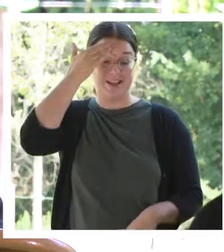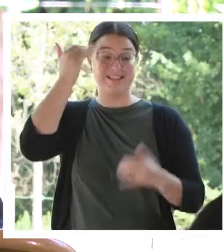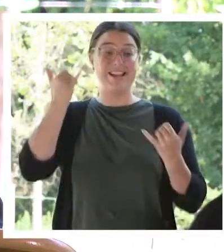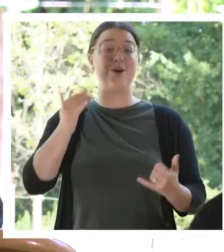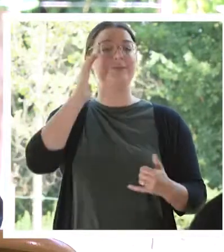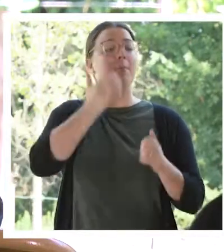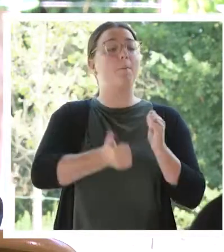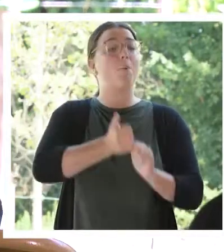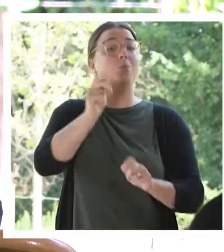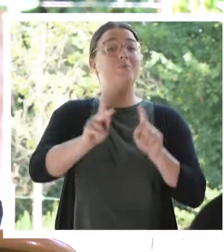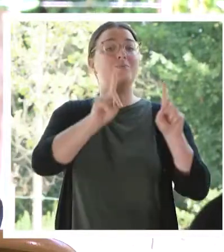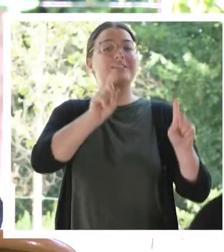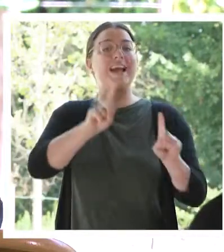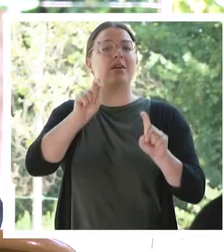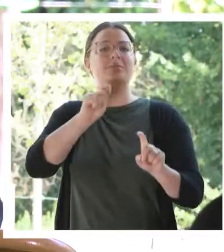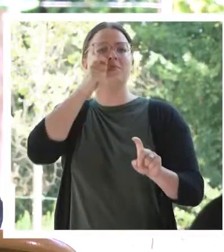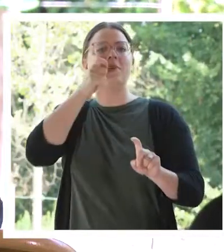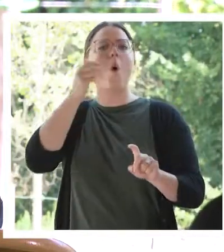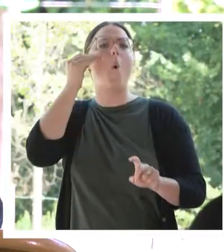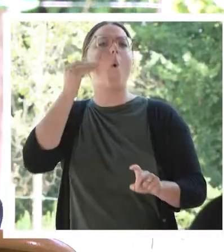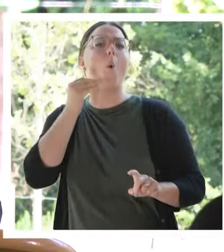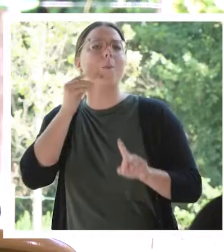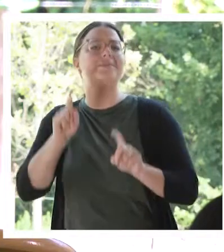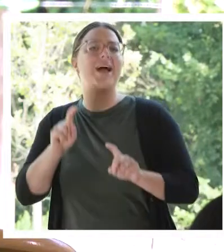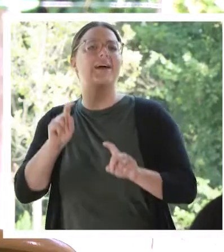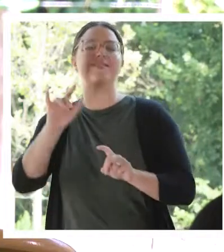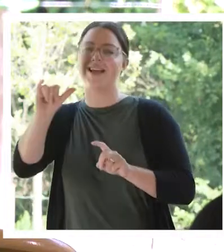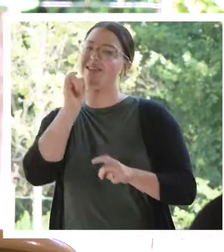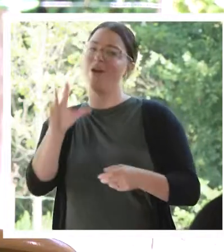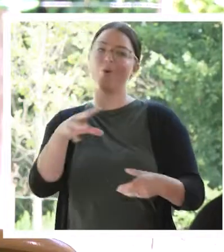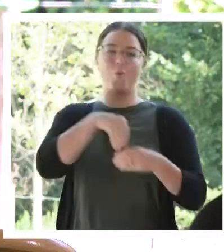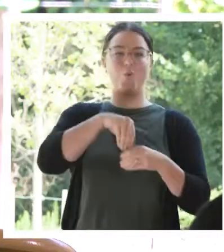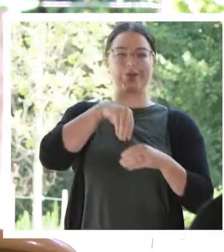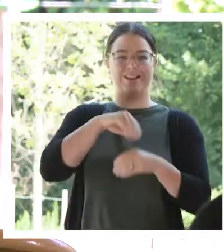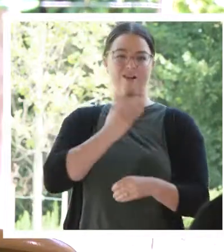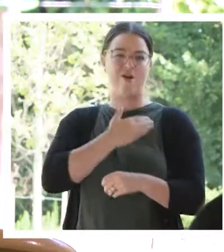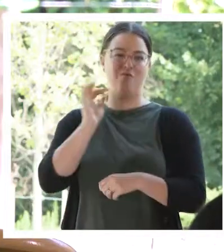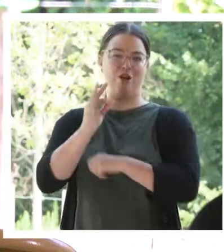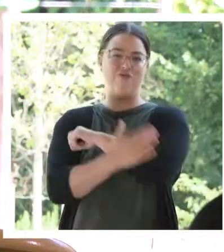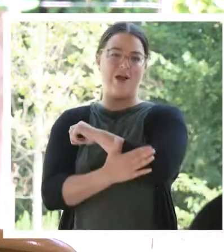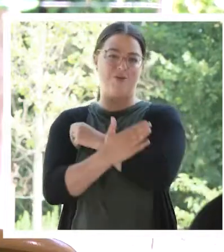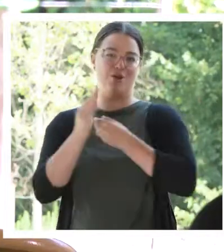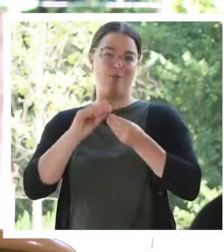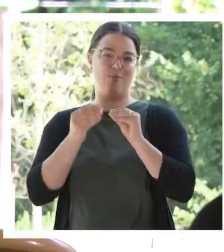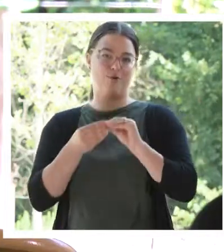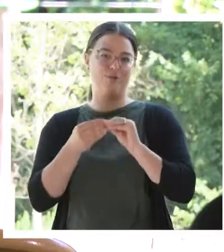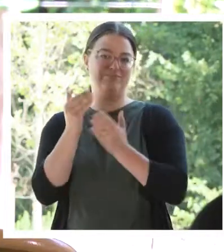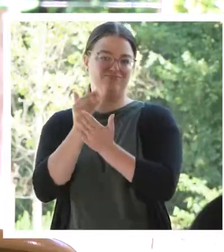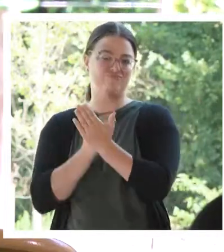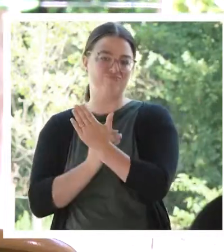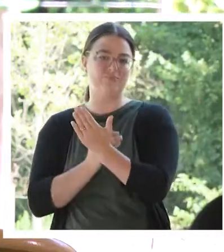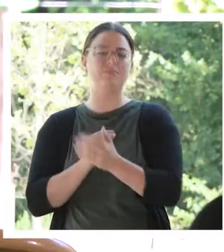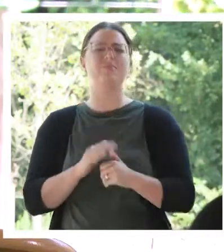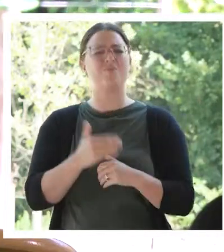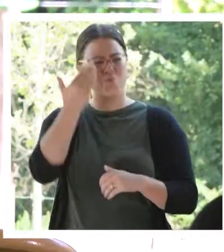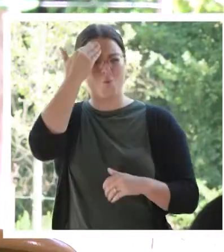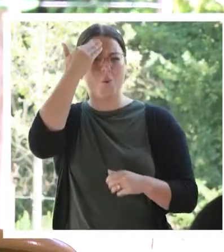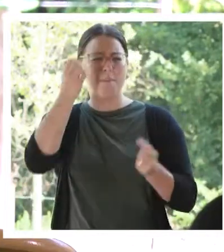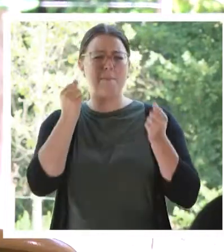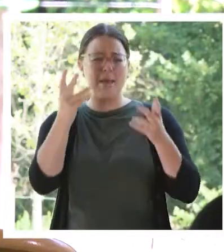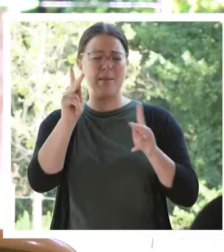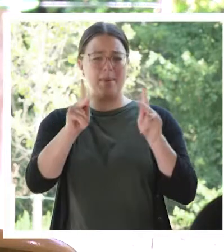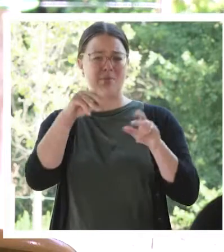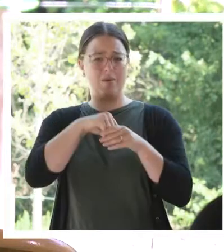home tests, and they aren't reported and included in our numbers. And we know there are many people in our community who still struggle with the